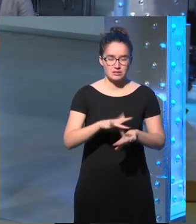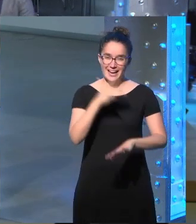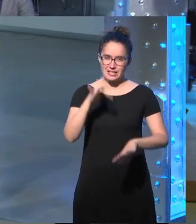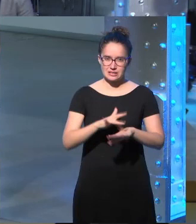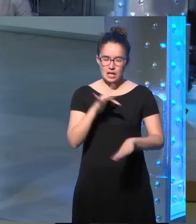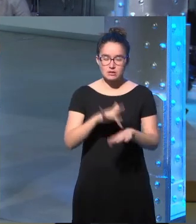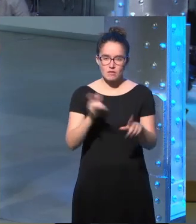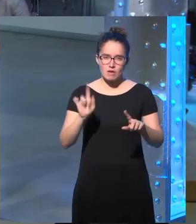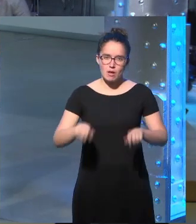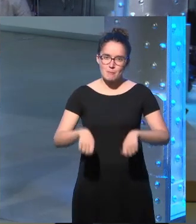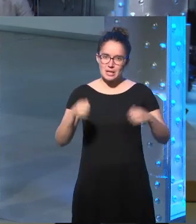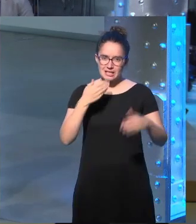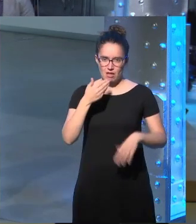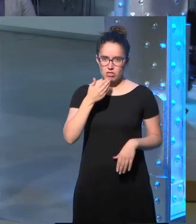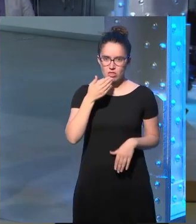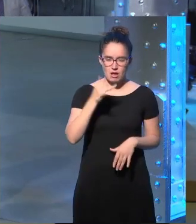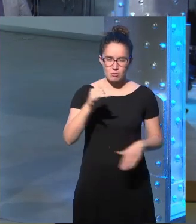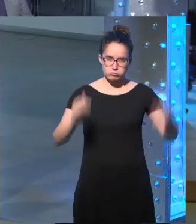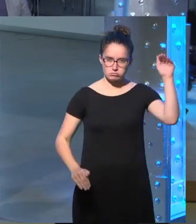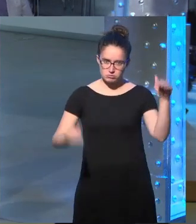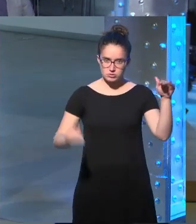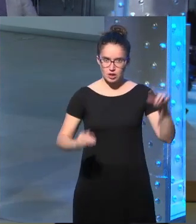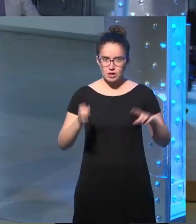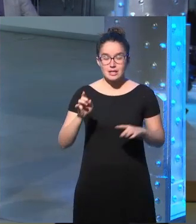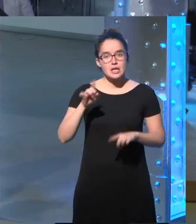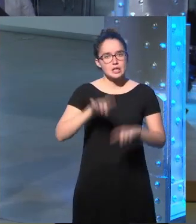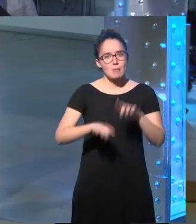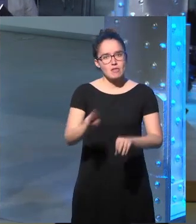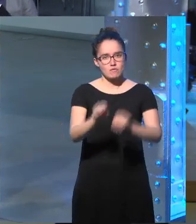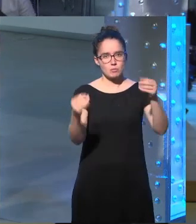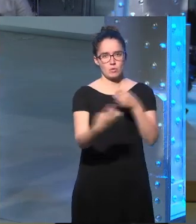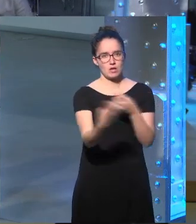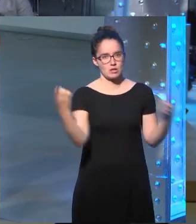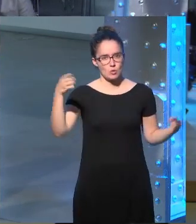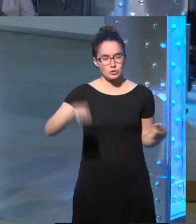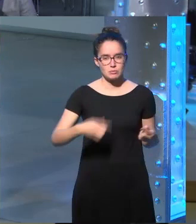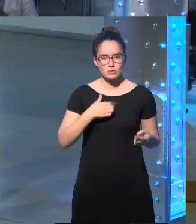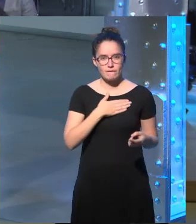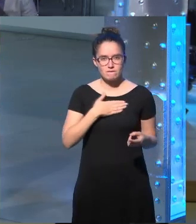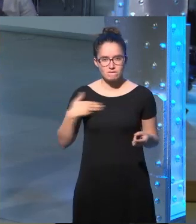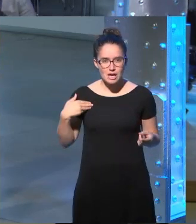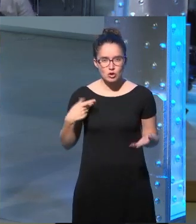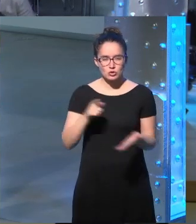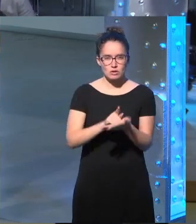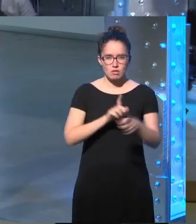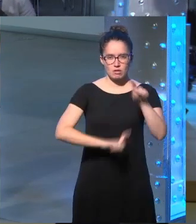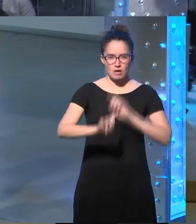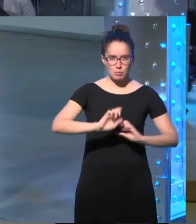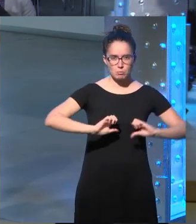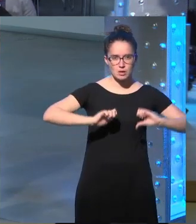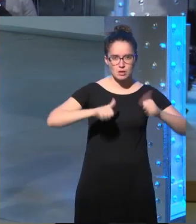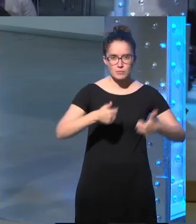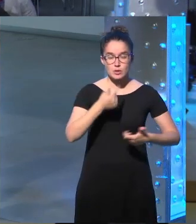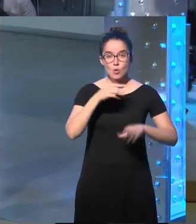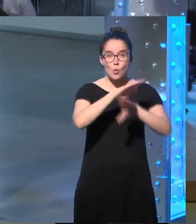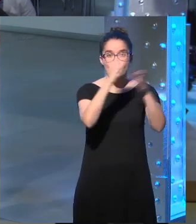Telefónica, Televisión Española does. I think that, of course, it depends on your training, on your job,